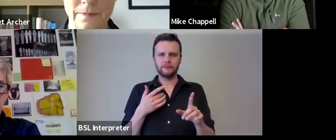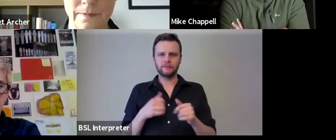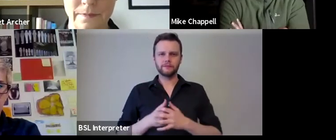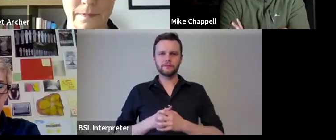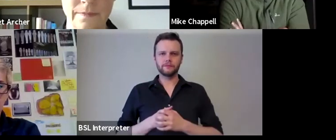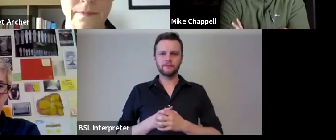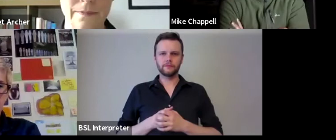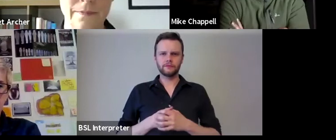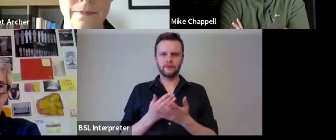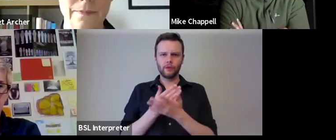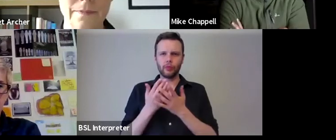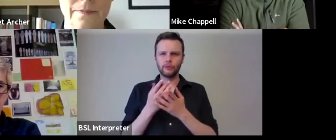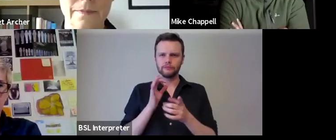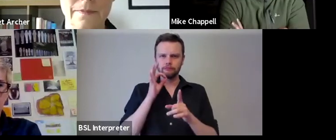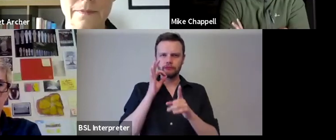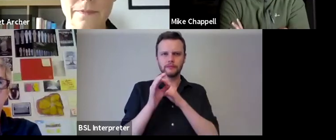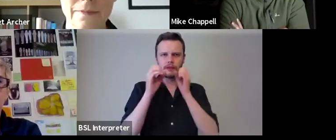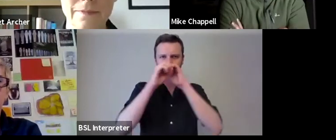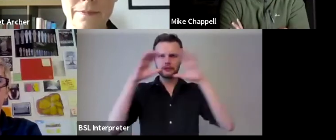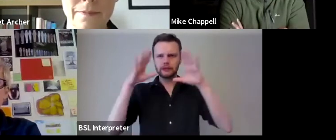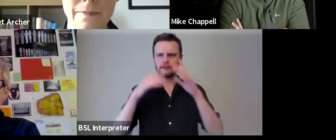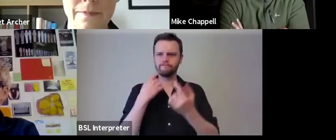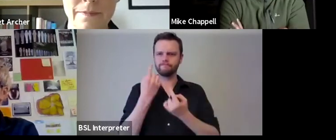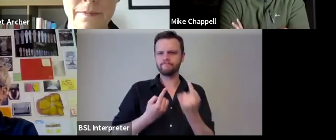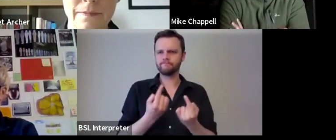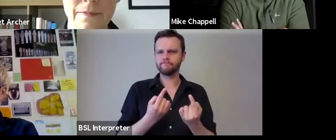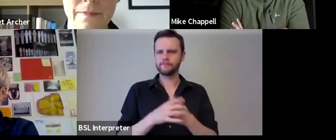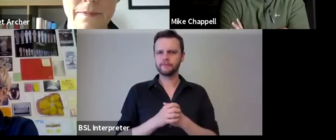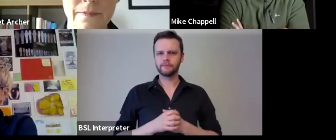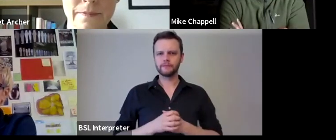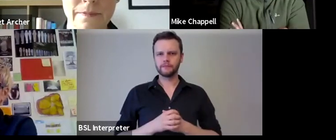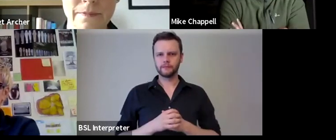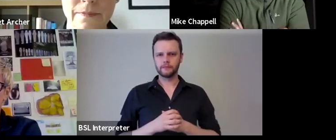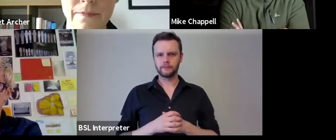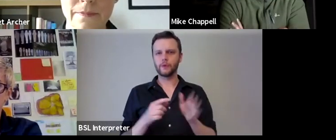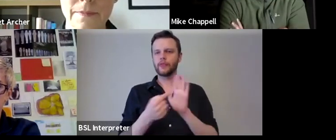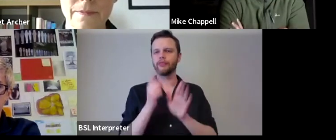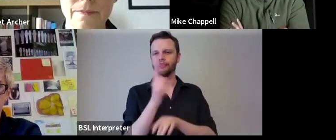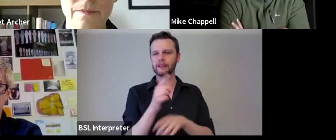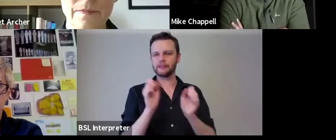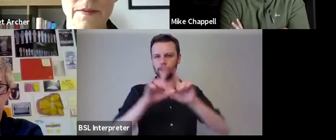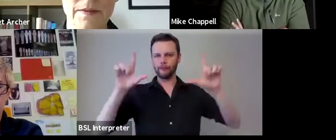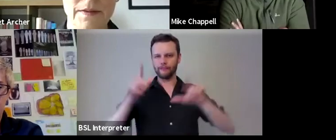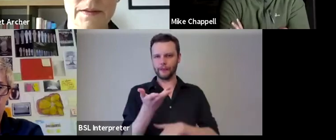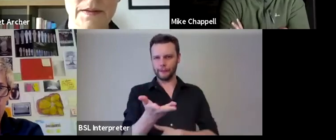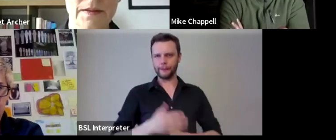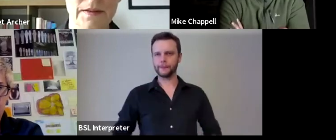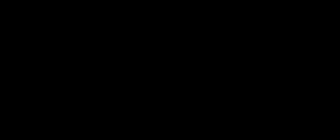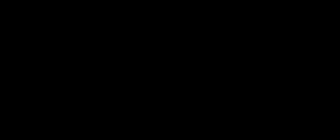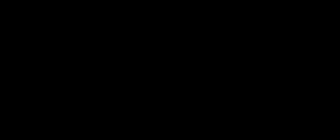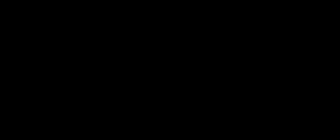perceptual understanding of how we see catastrophe as a, so this is the moving image I created as a result of this